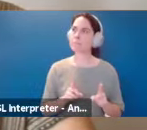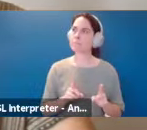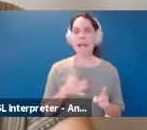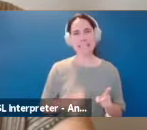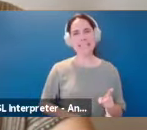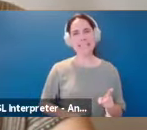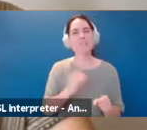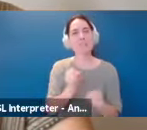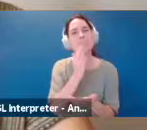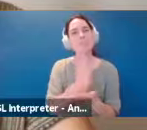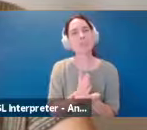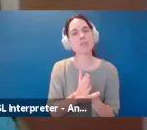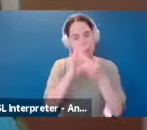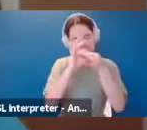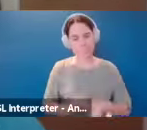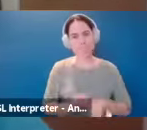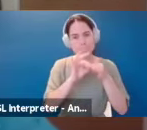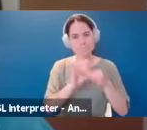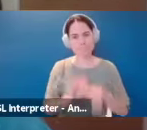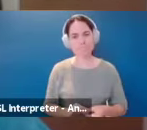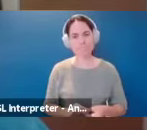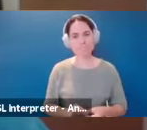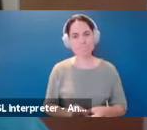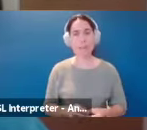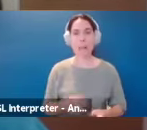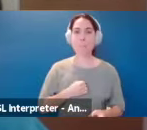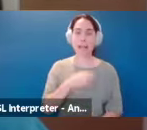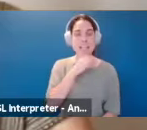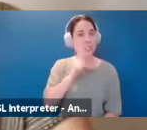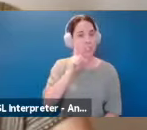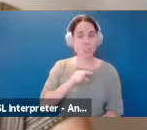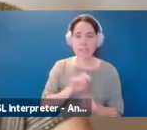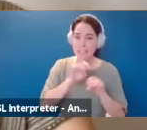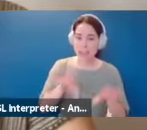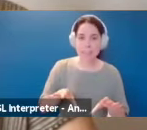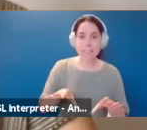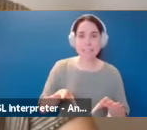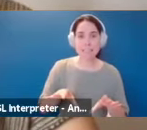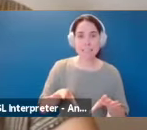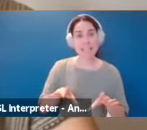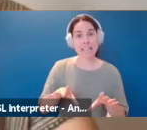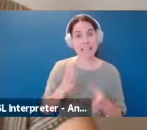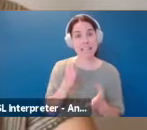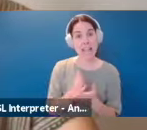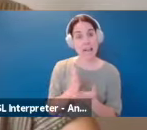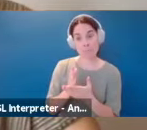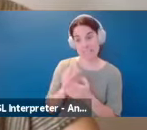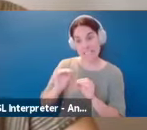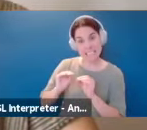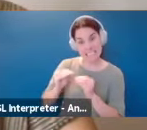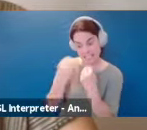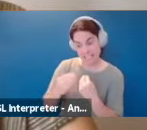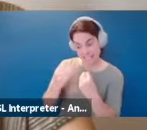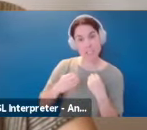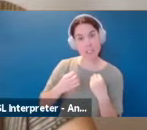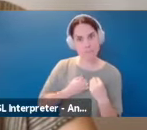the way in which my gender conditions coalesces and compounds my racial conditioning. And maybe I'll say more about that a bit